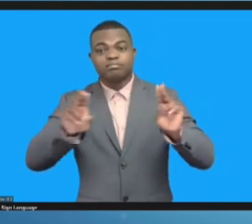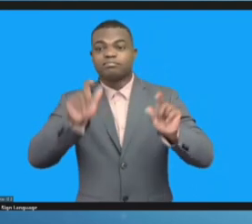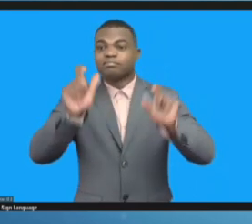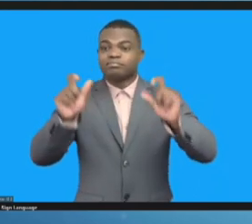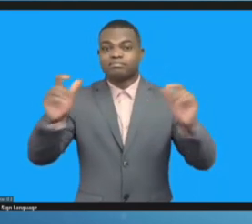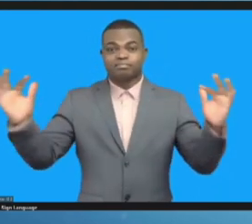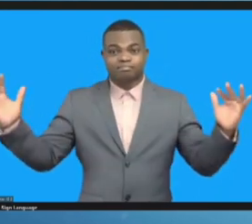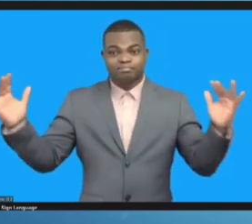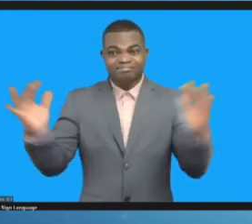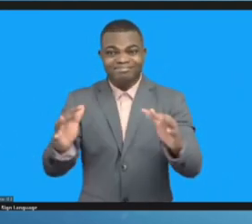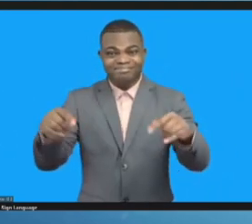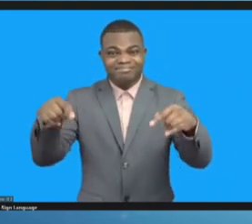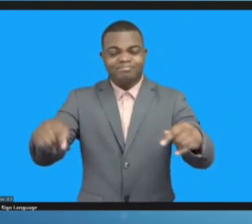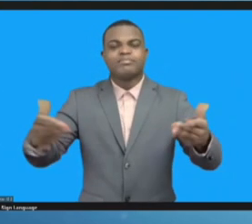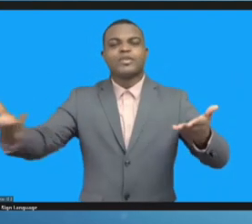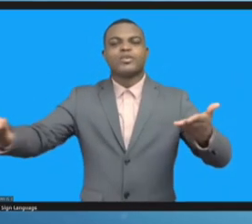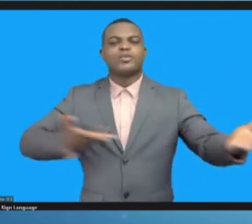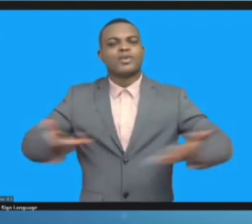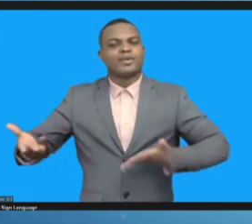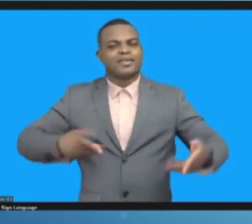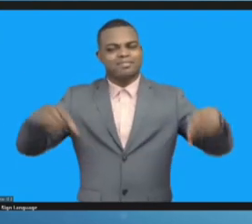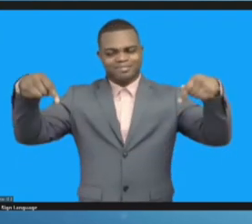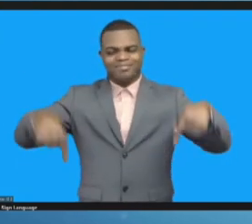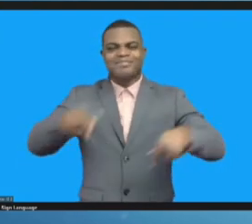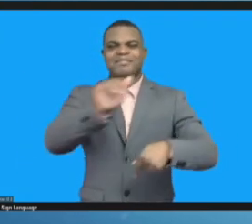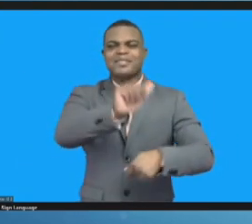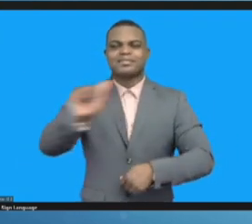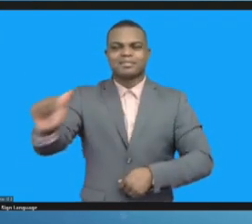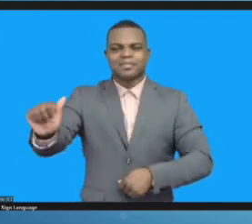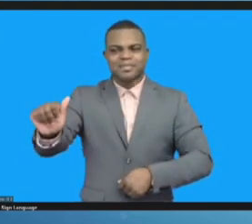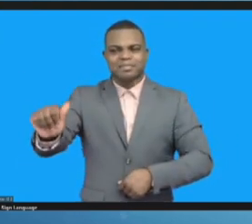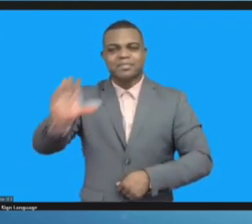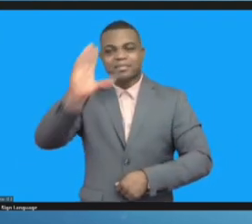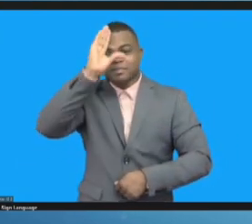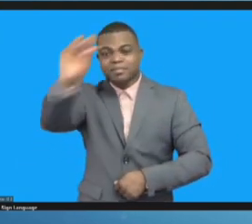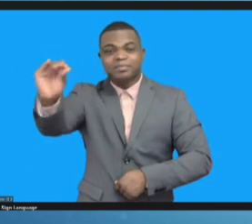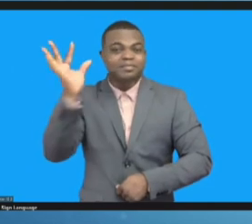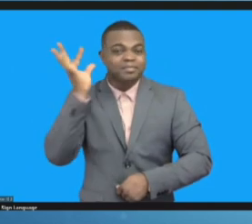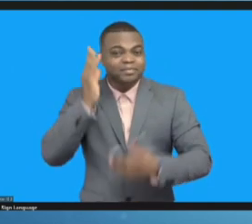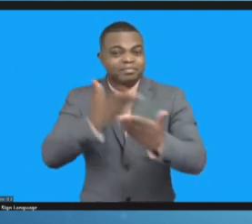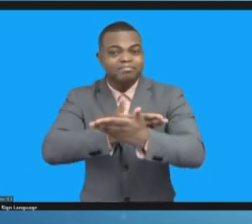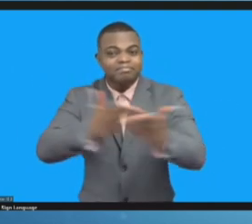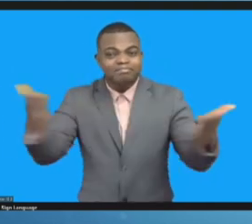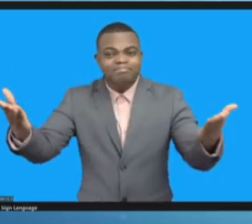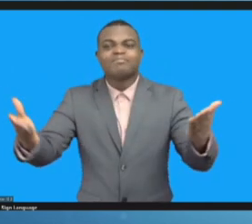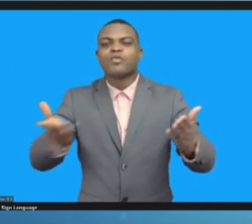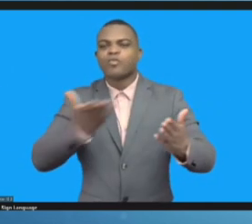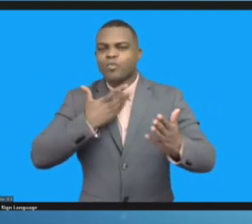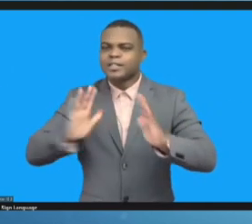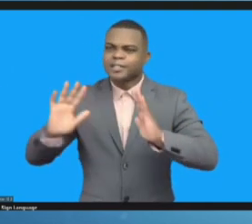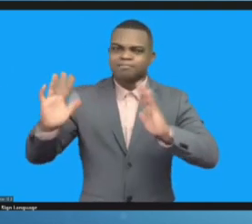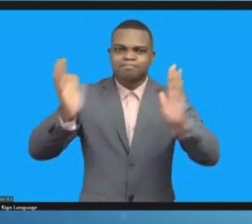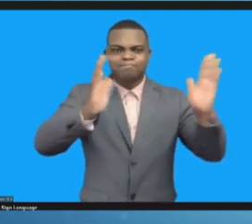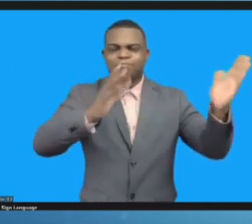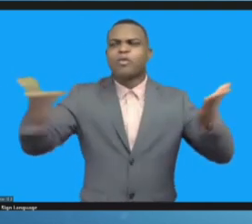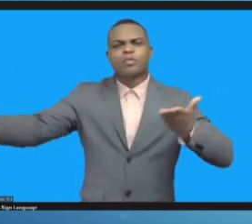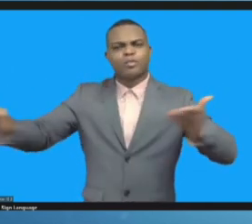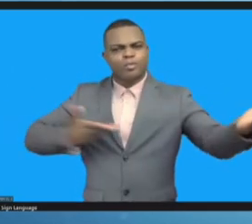This global multi-stakeholder platform is a historic event for the host nation of over